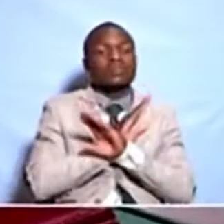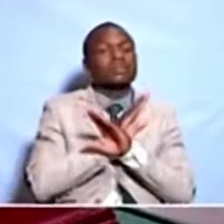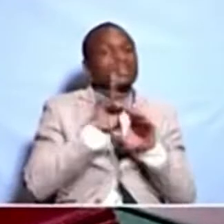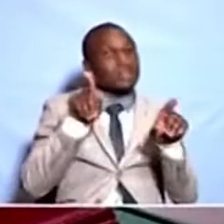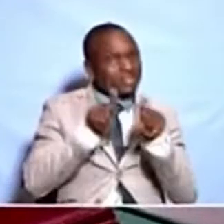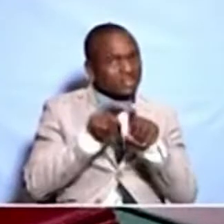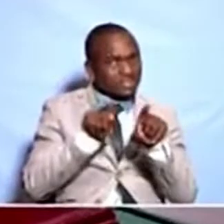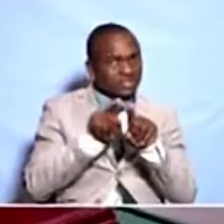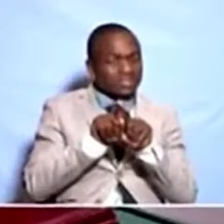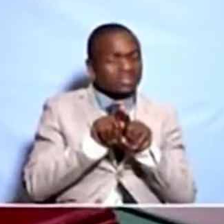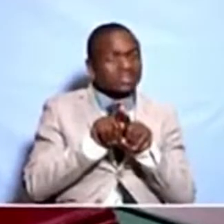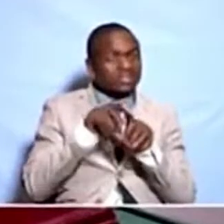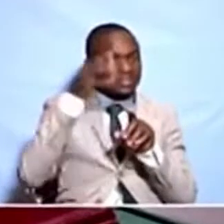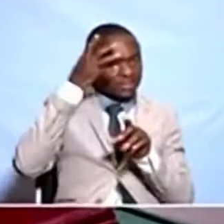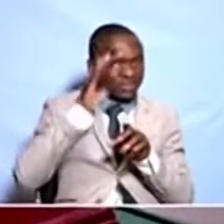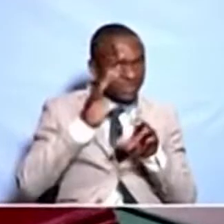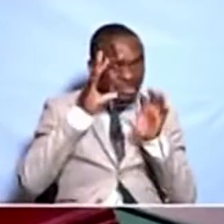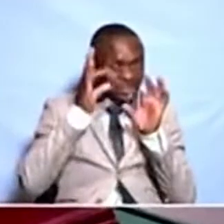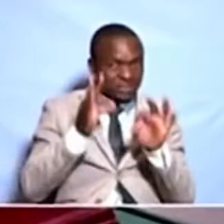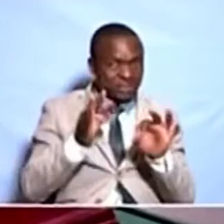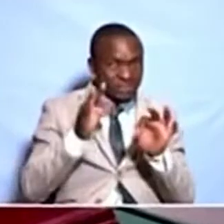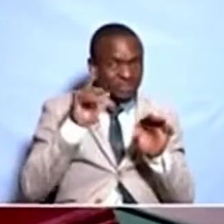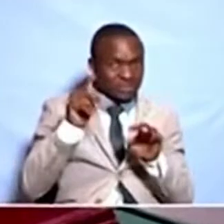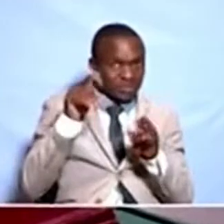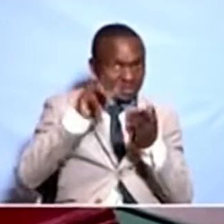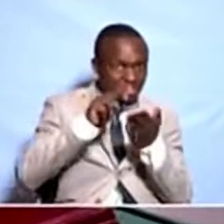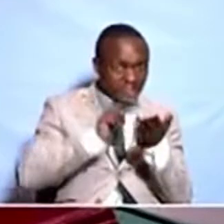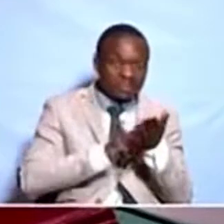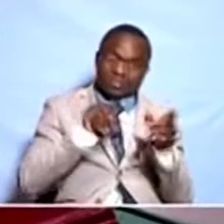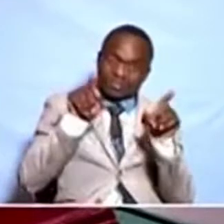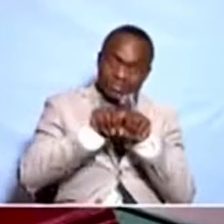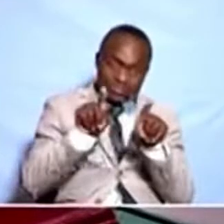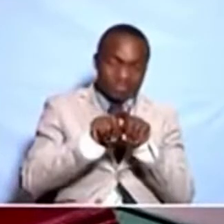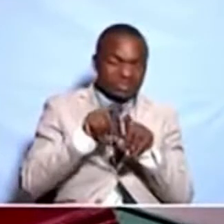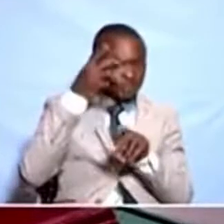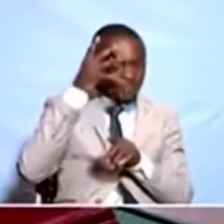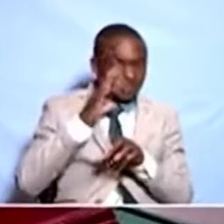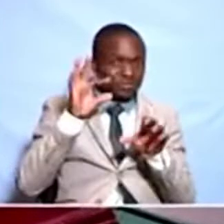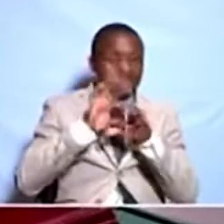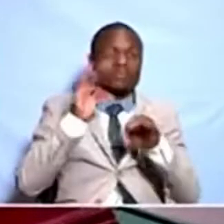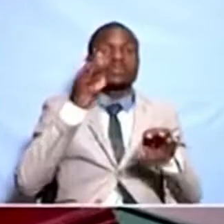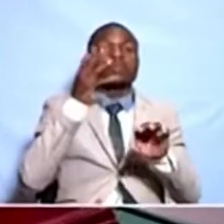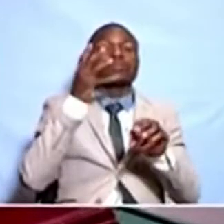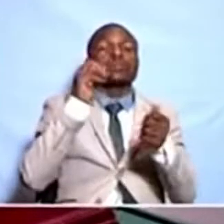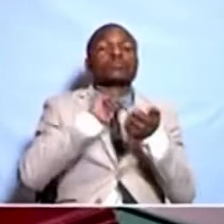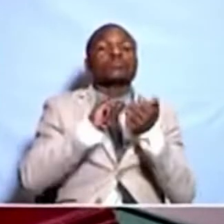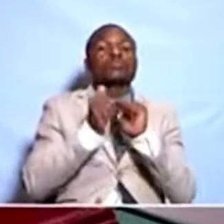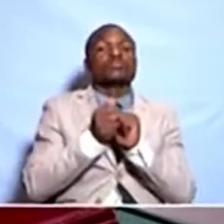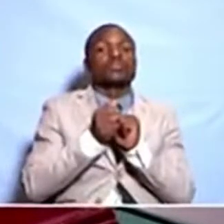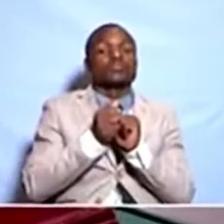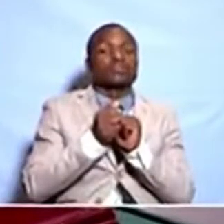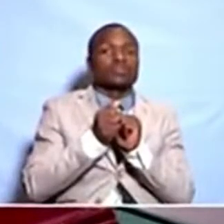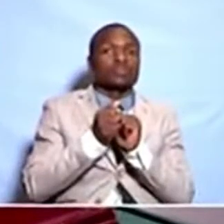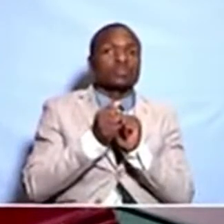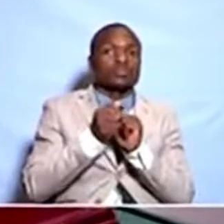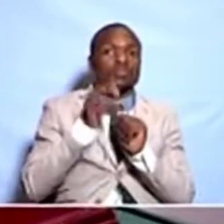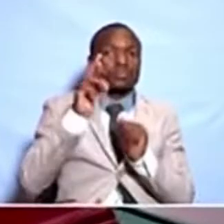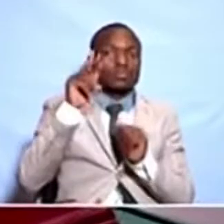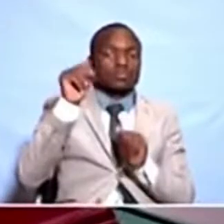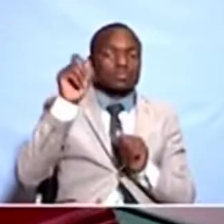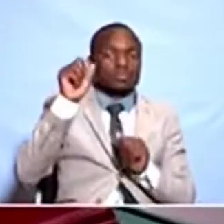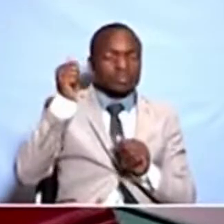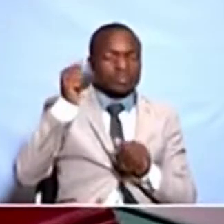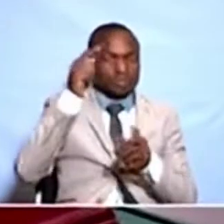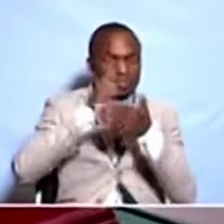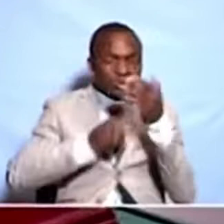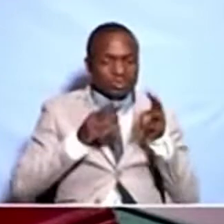to paint it again, when the paint is faded, you replace the same color, but you find the problem to the RATSA. What could be the measures from